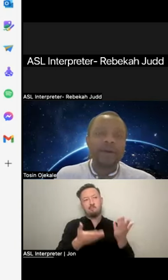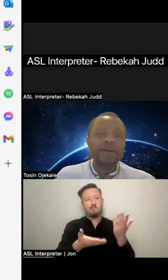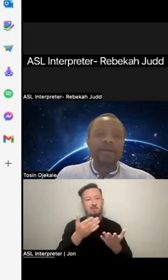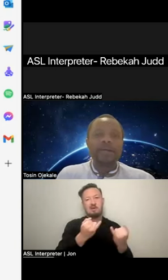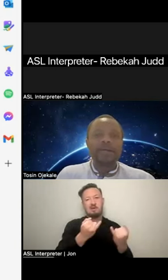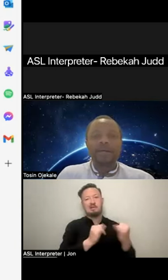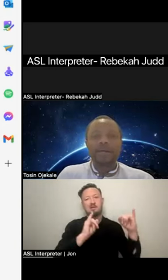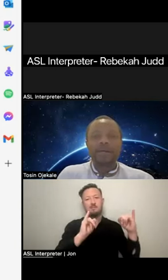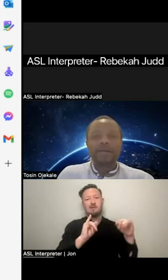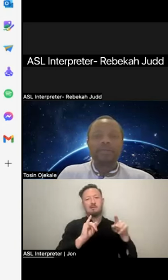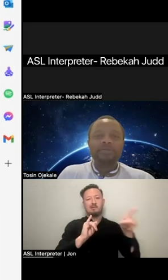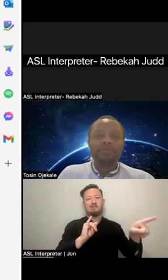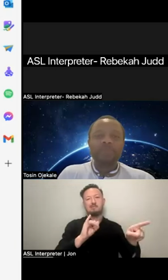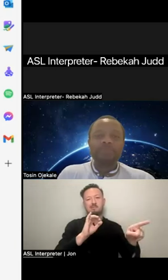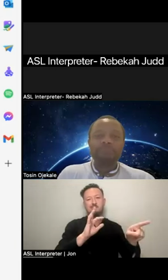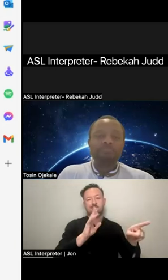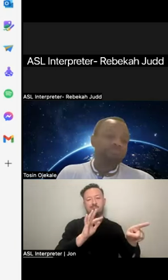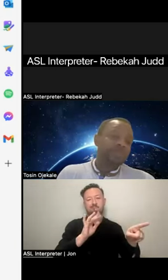power